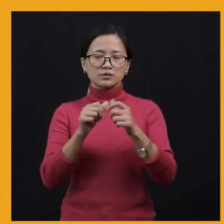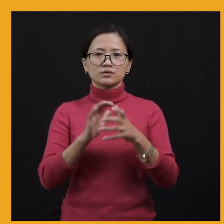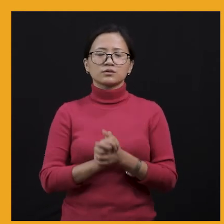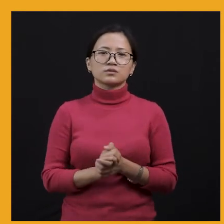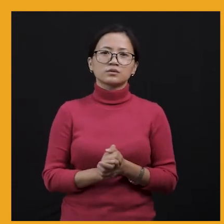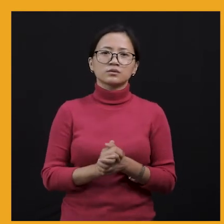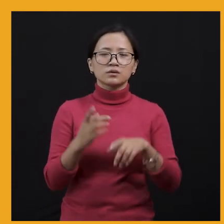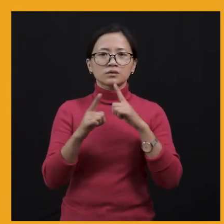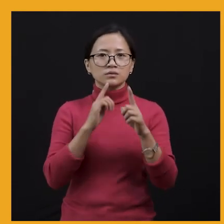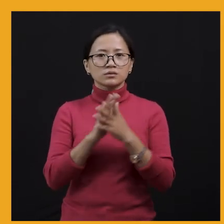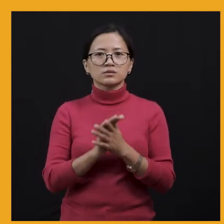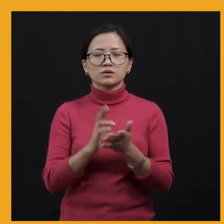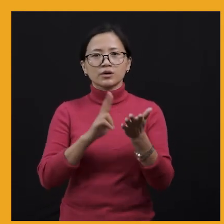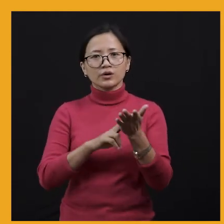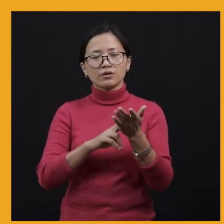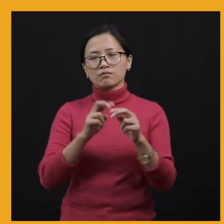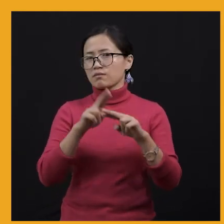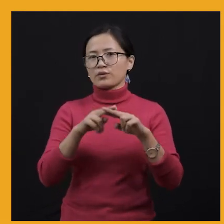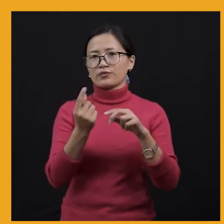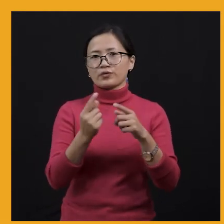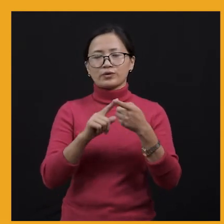We have discussed about fuel.